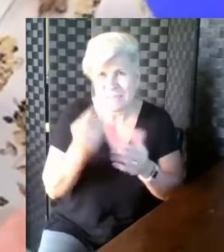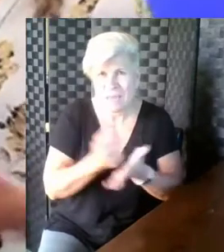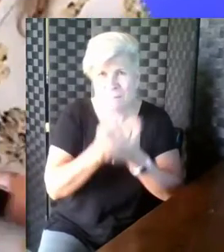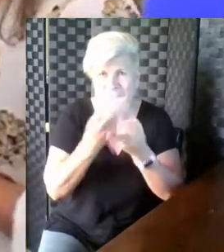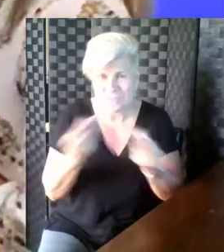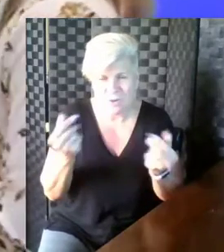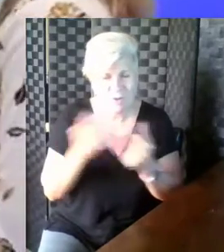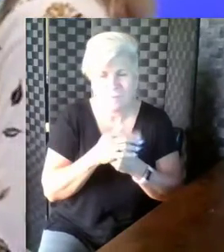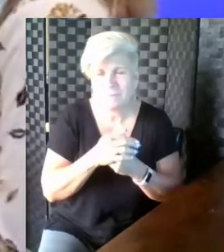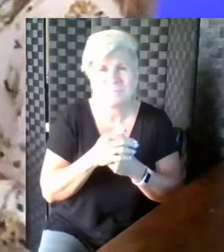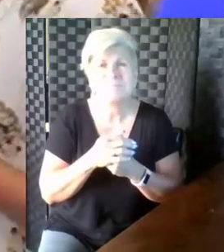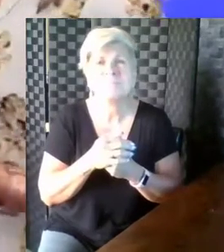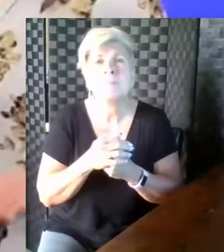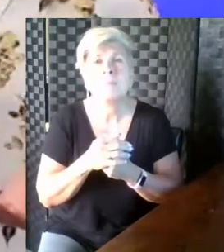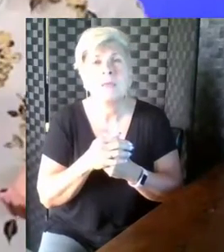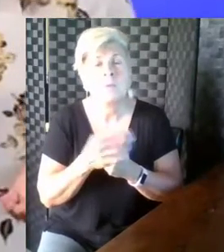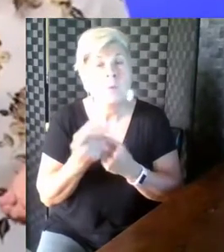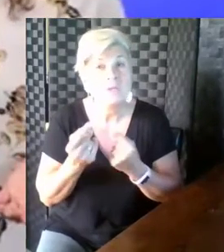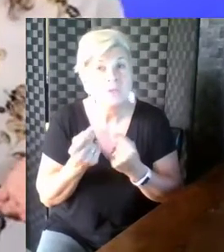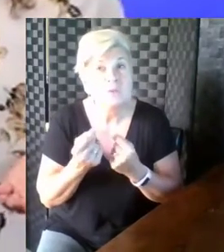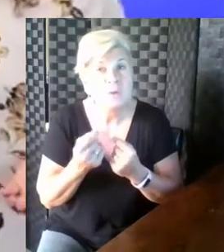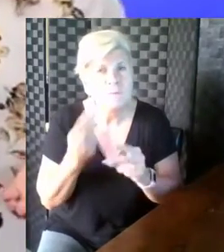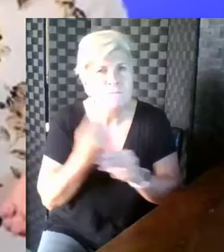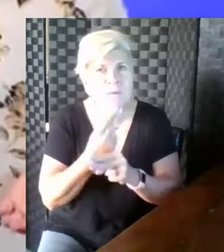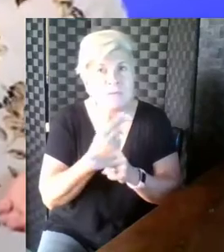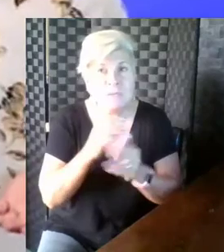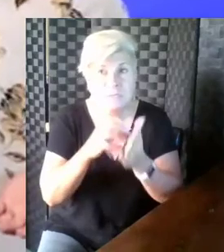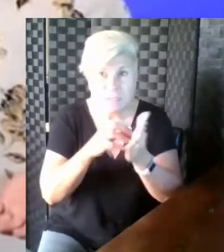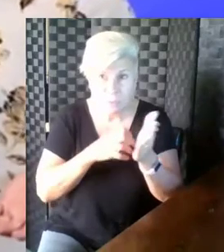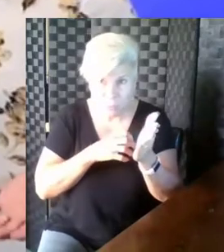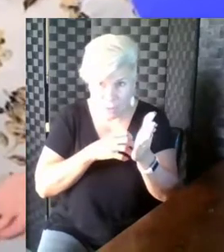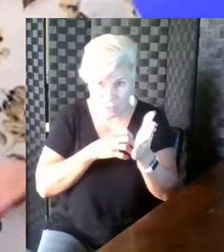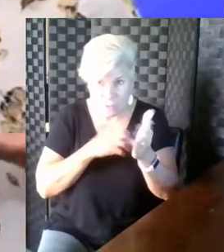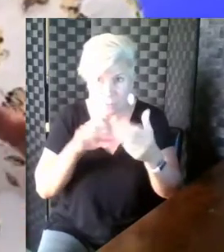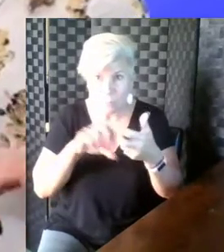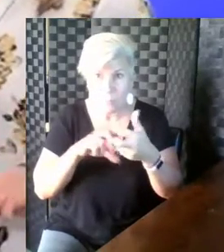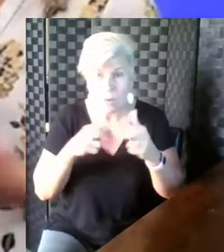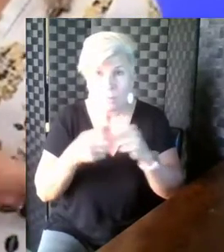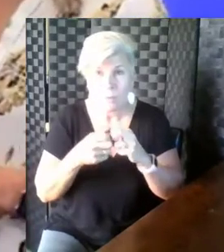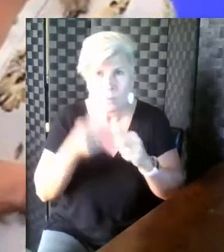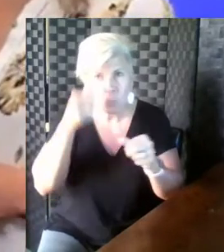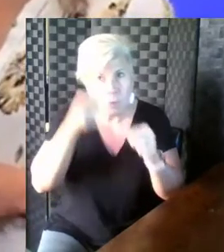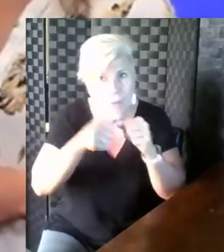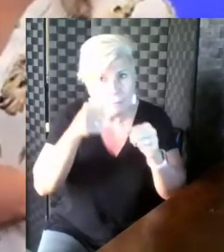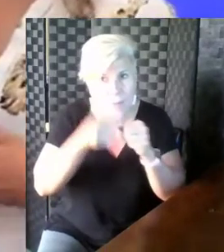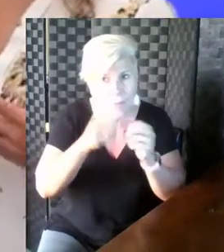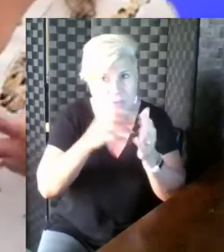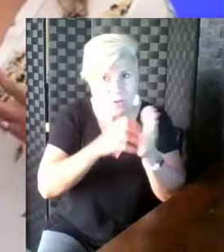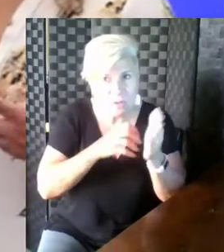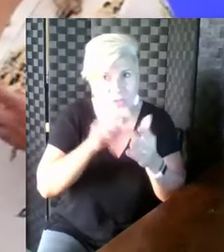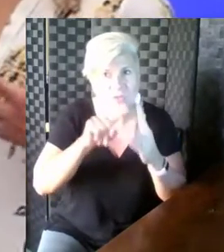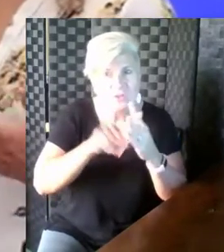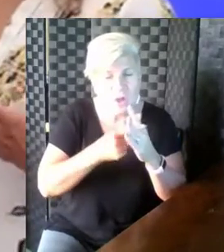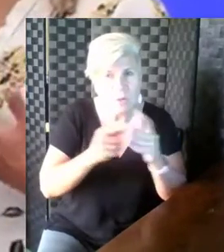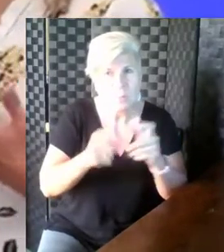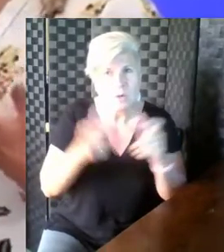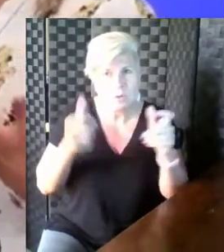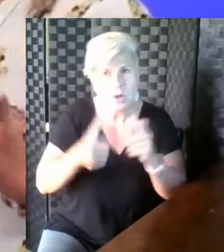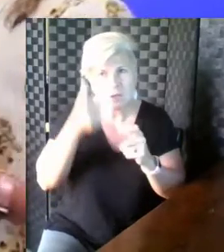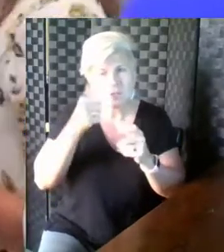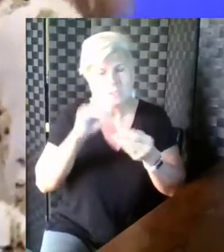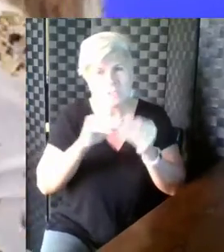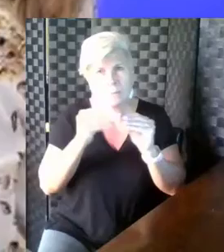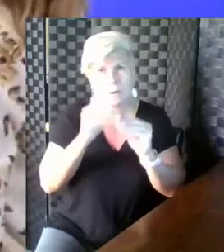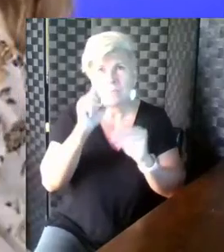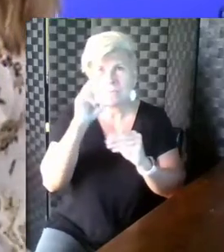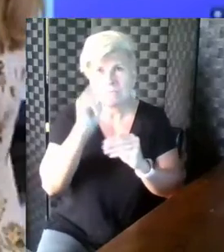find the unknown number. So what I need to do then is figure out my subtraction problem. Well, remember, our subtraction problems have to start with our large number